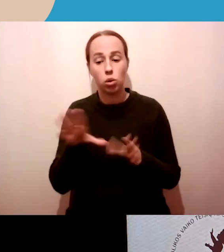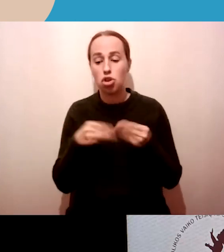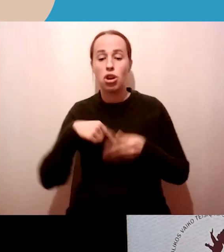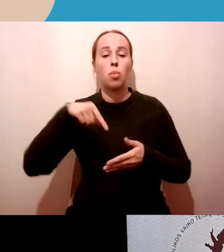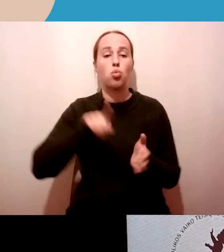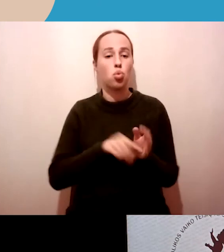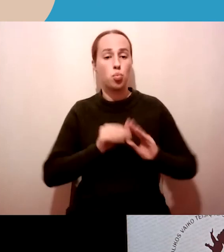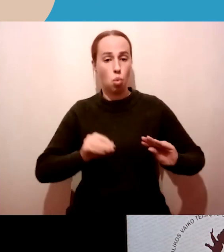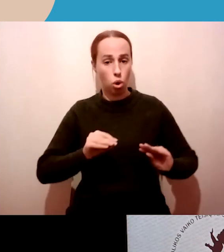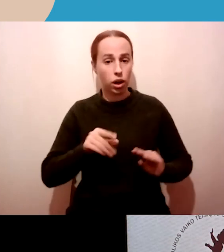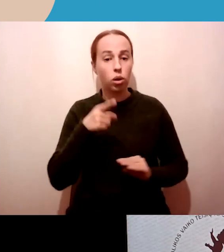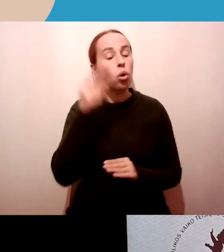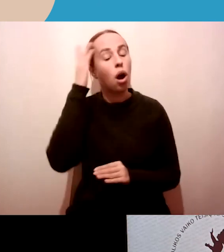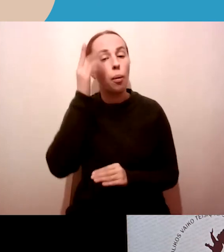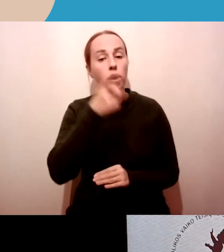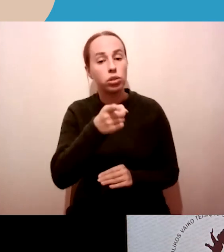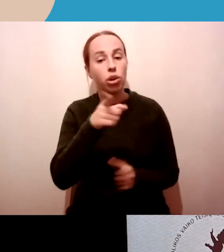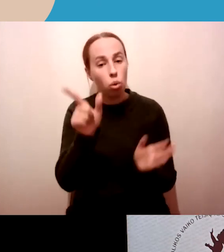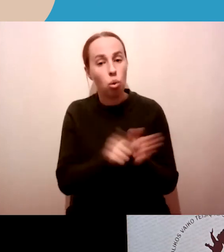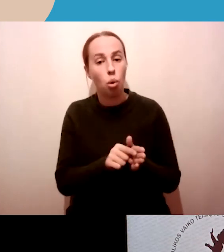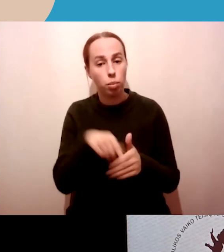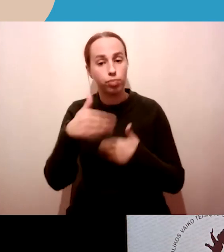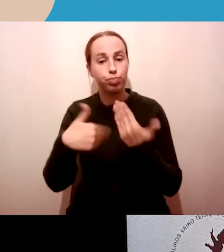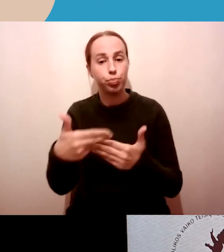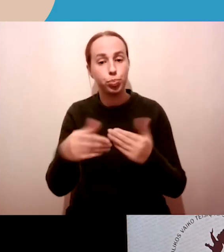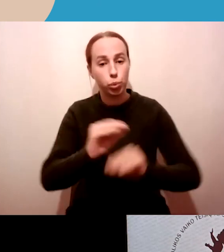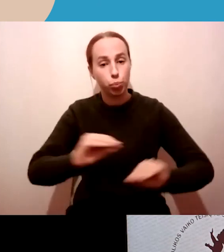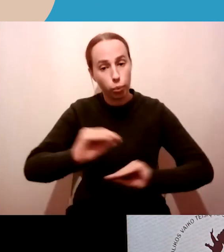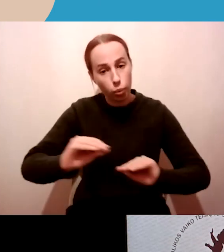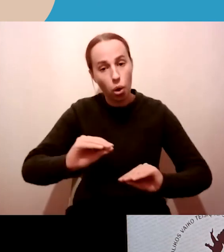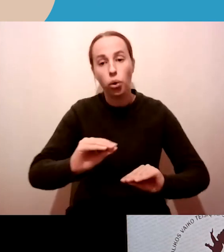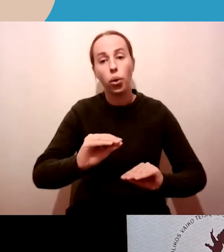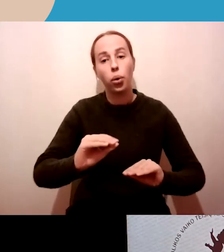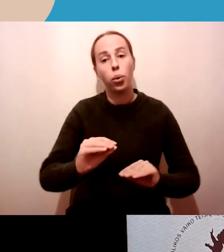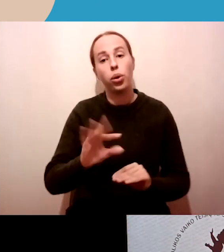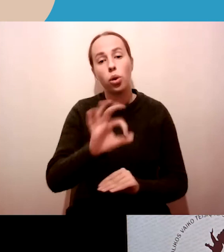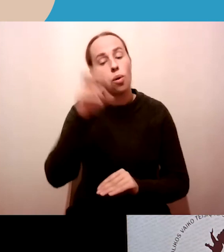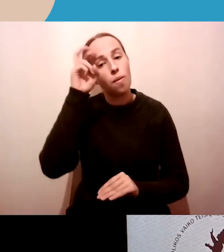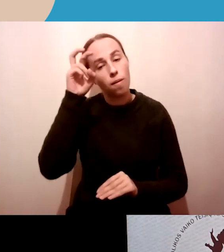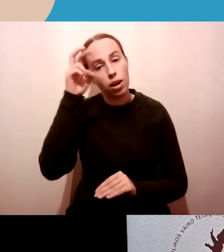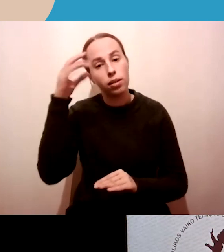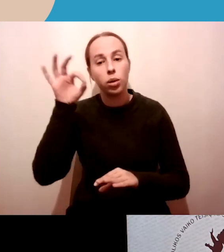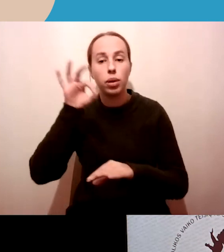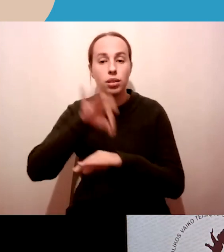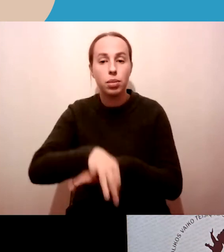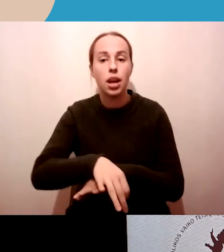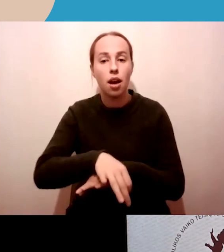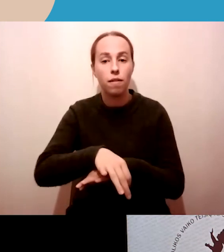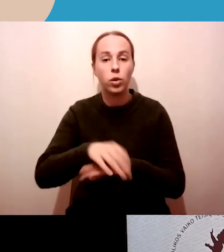for the family, what do you think about the situation? Would sexual education